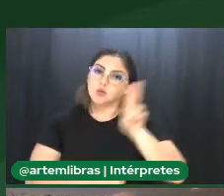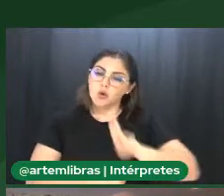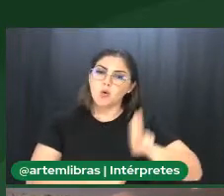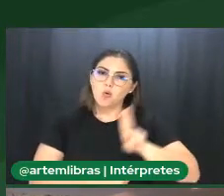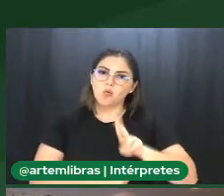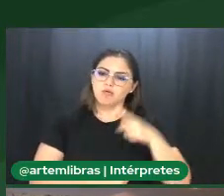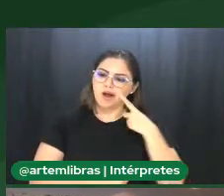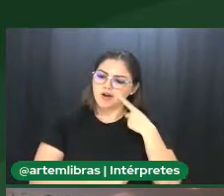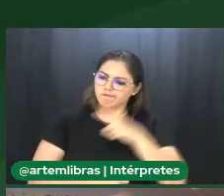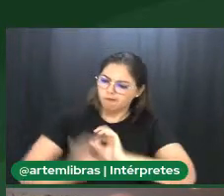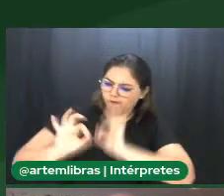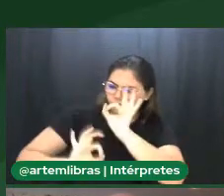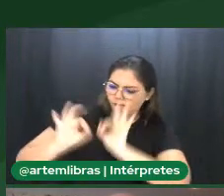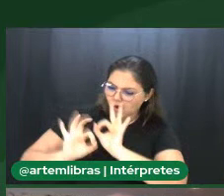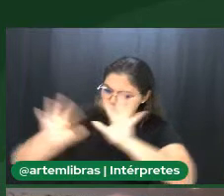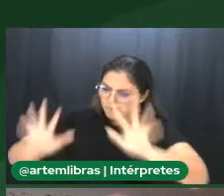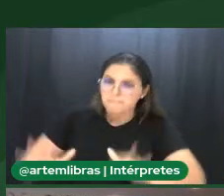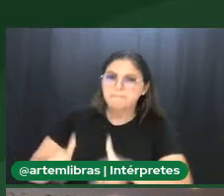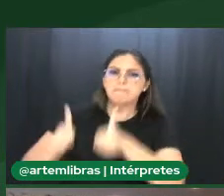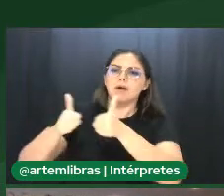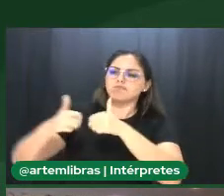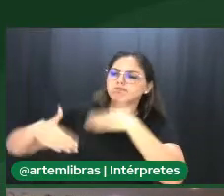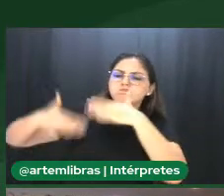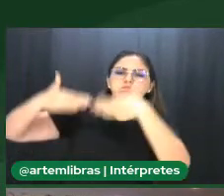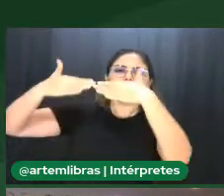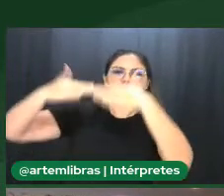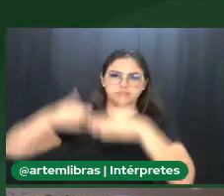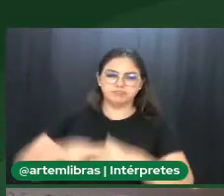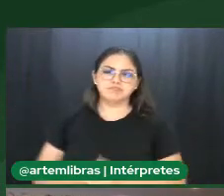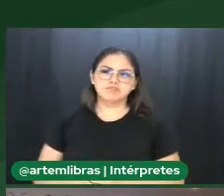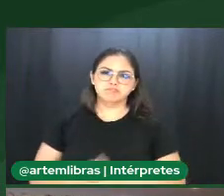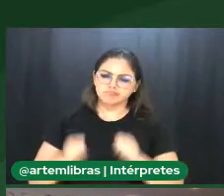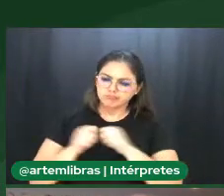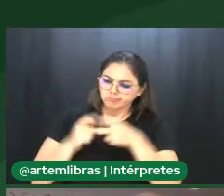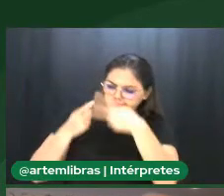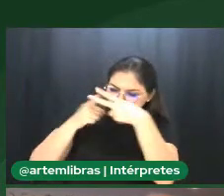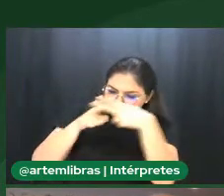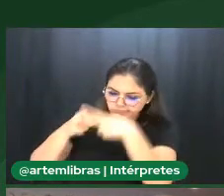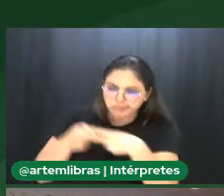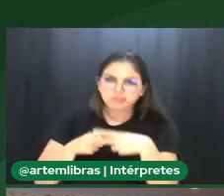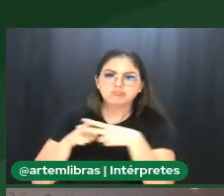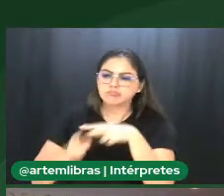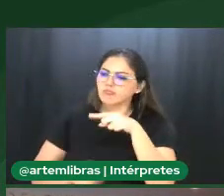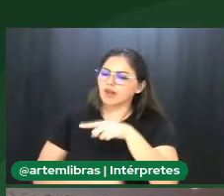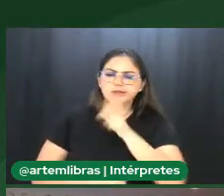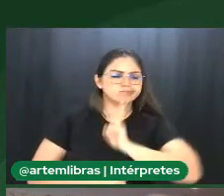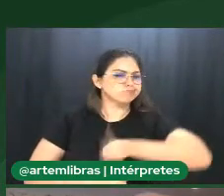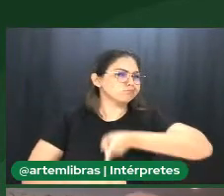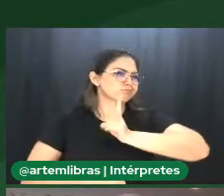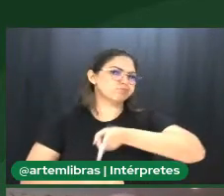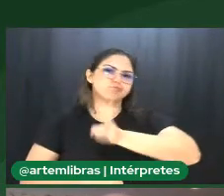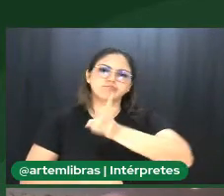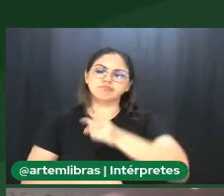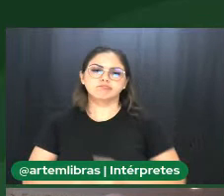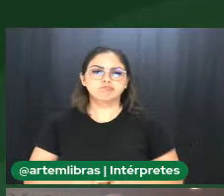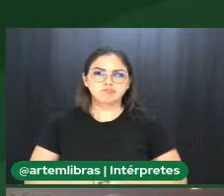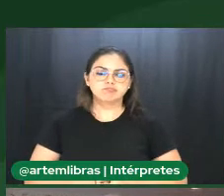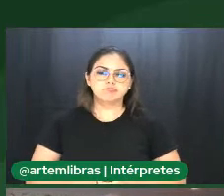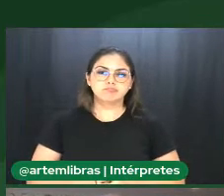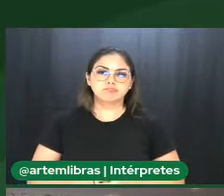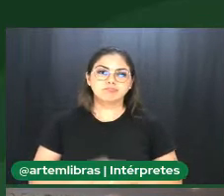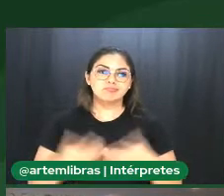better maintenance for the existing wheelchairs. So that's the framework that I hope you can think about